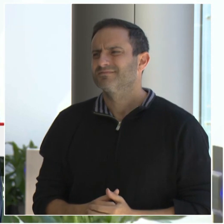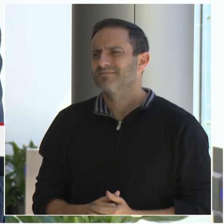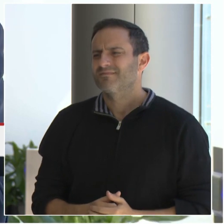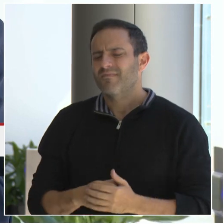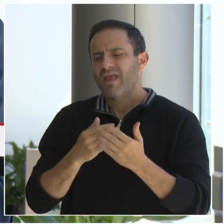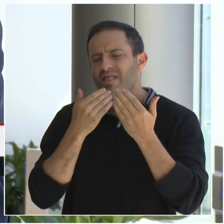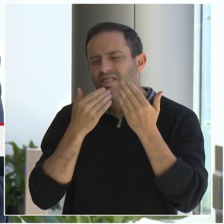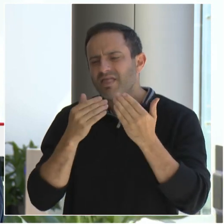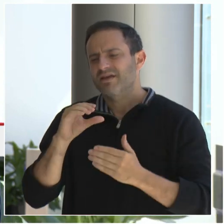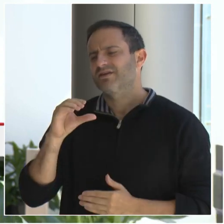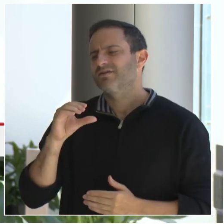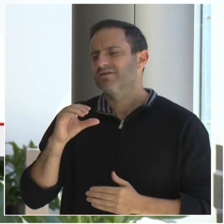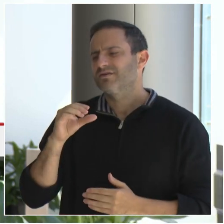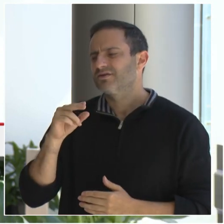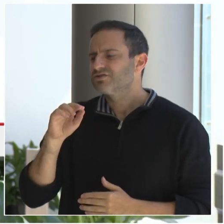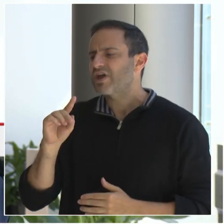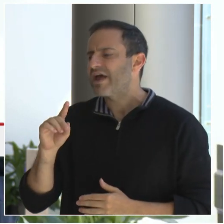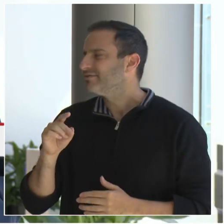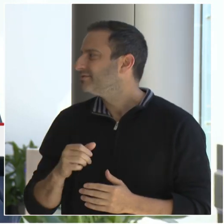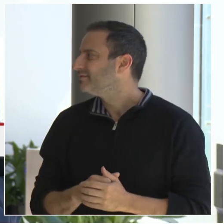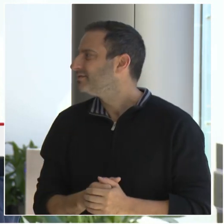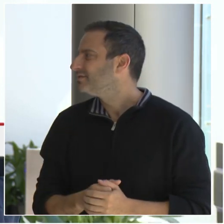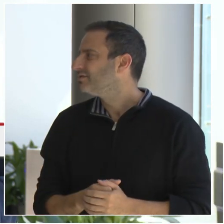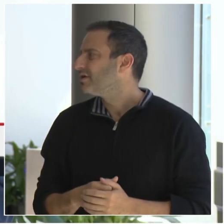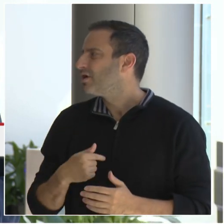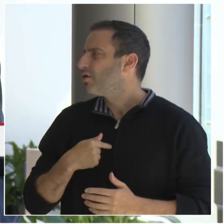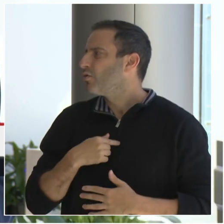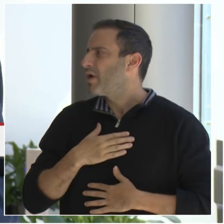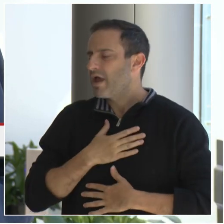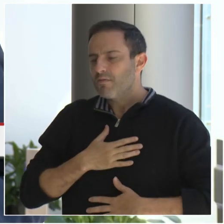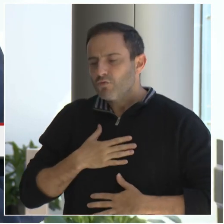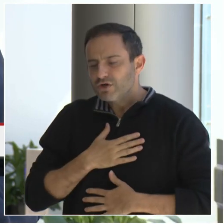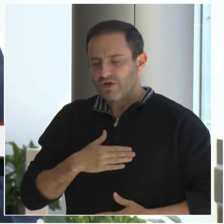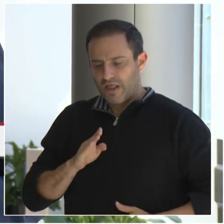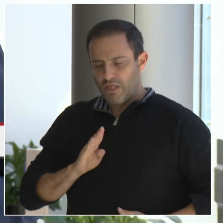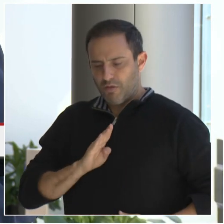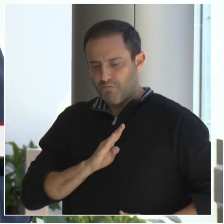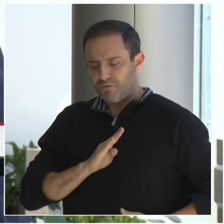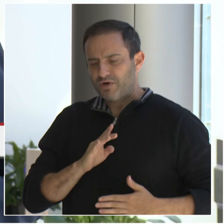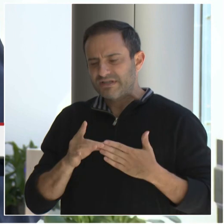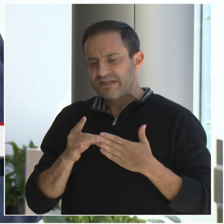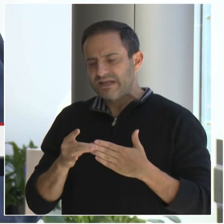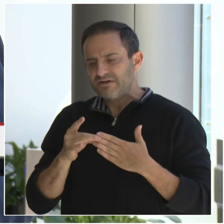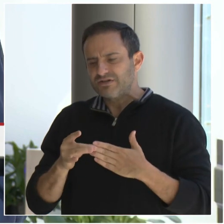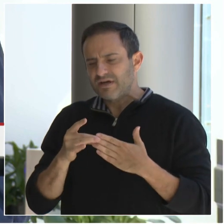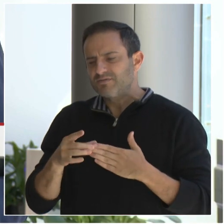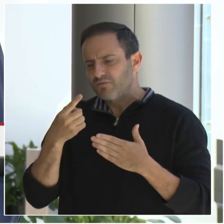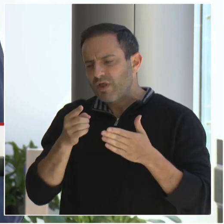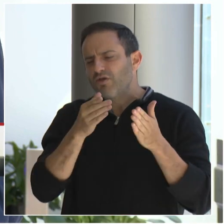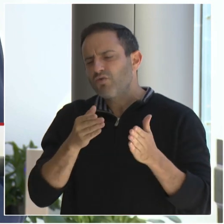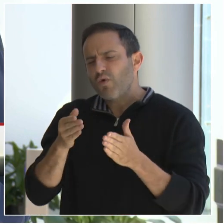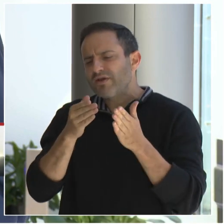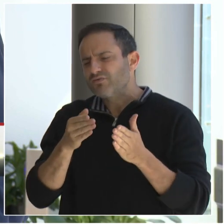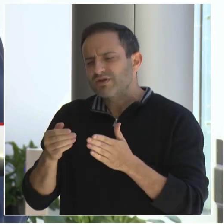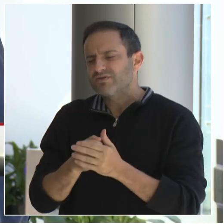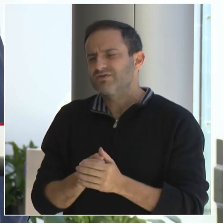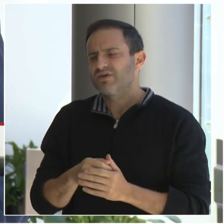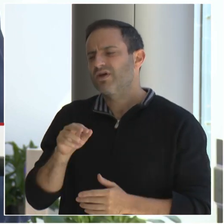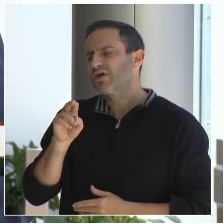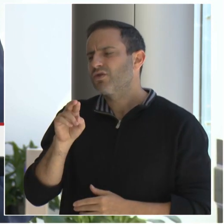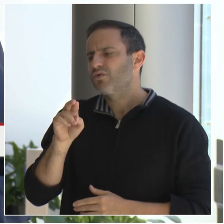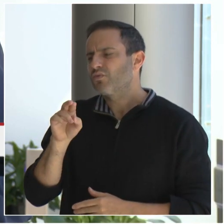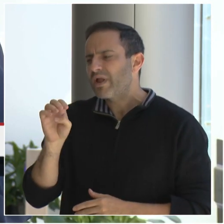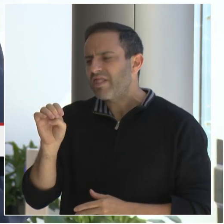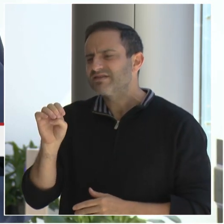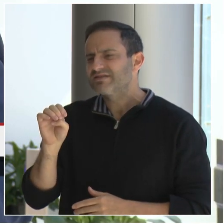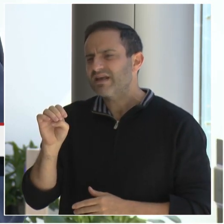Thank you, Chair, and on behalf of all the staff, we do really appreciate the board's leadership on the strategy of moving forward with the real estate consolidation,